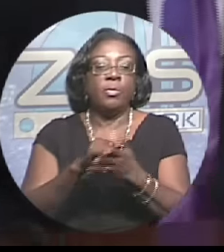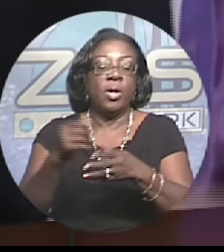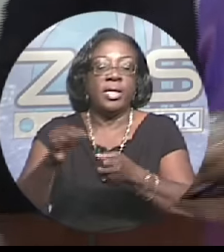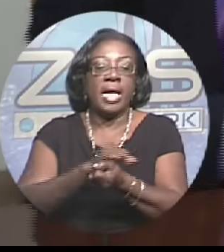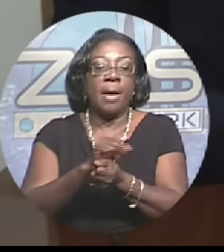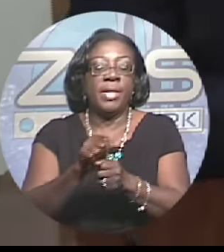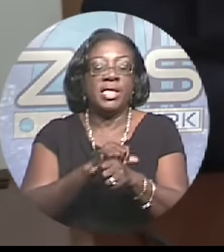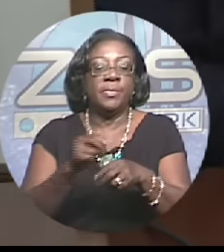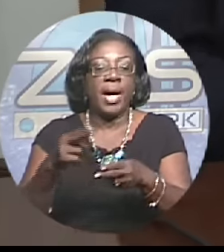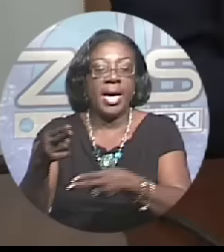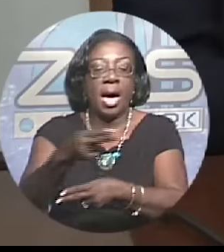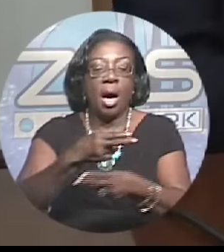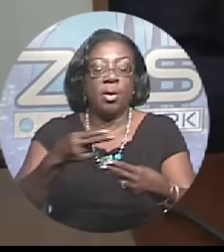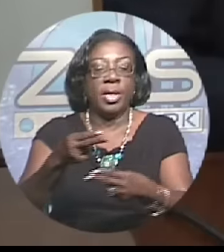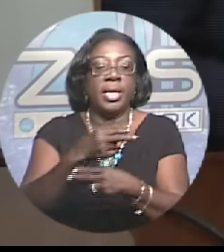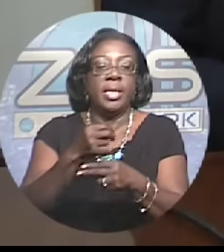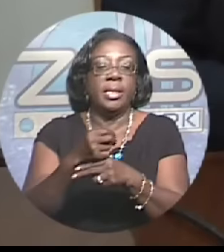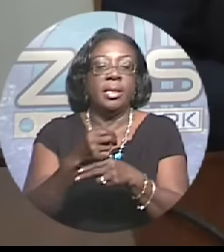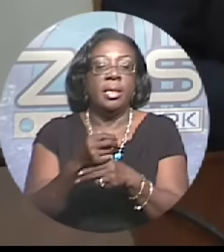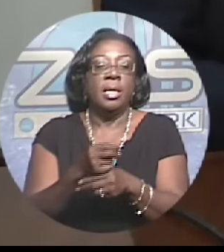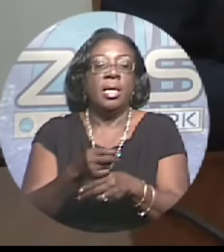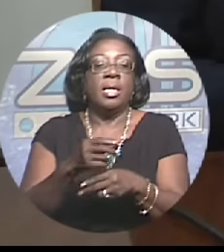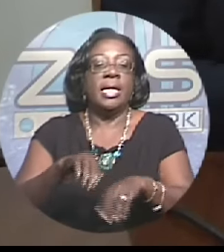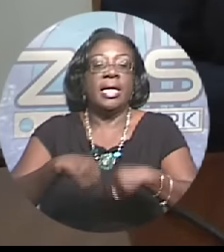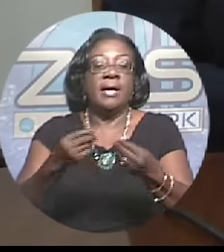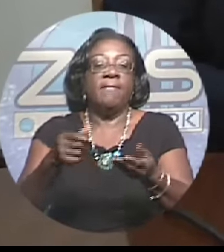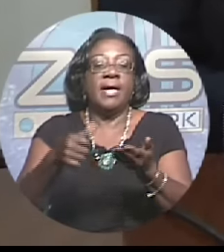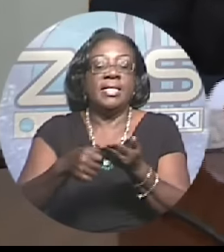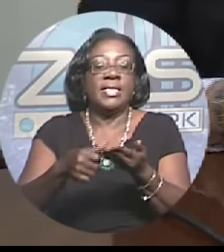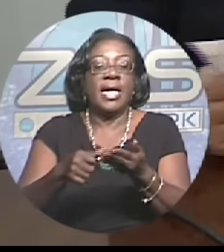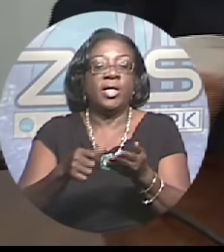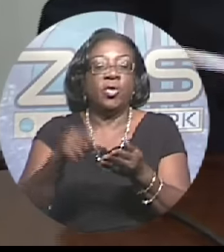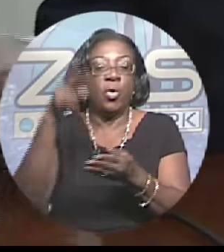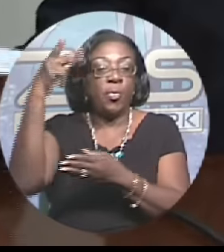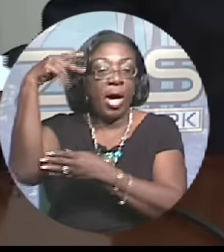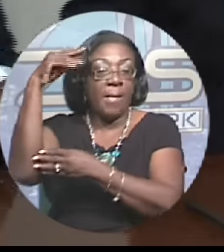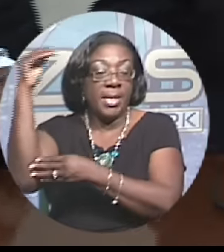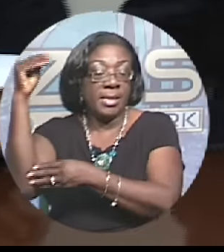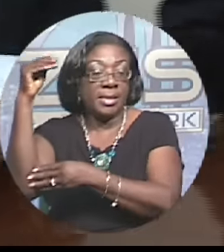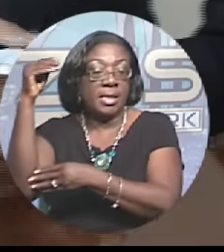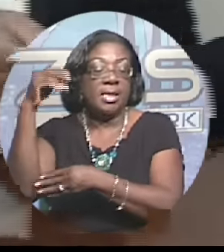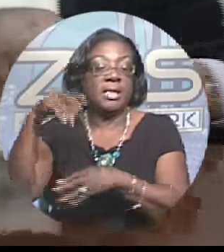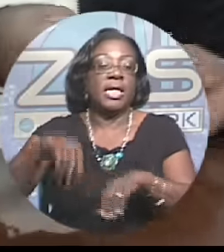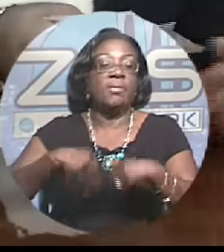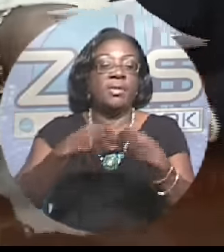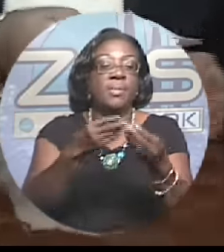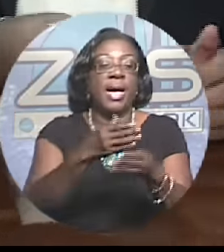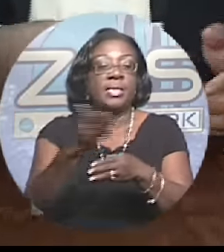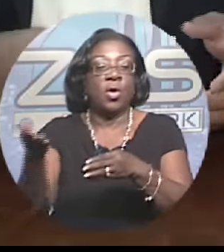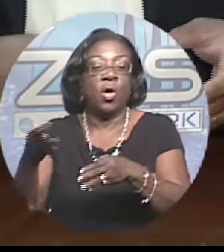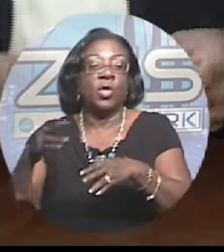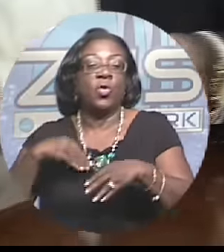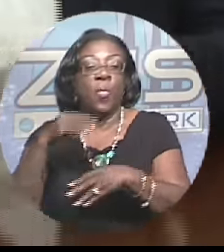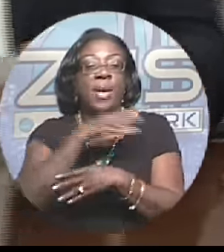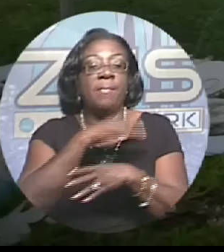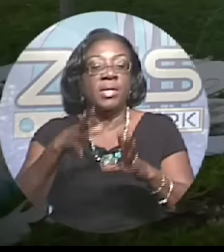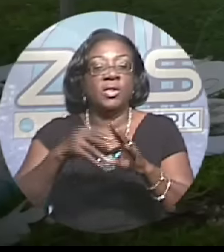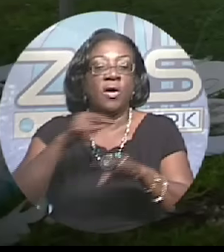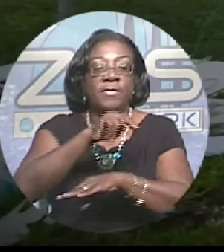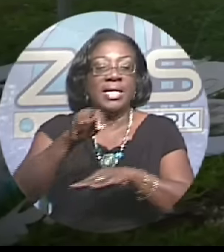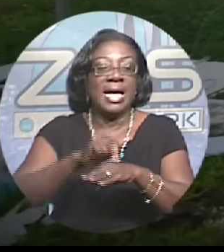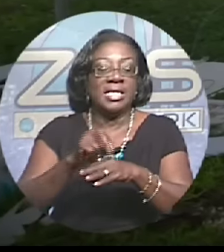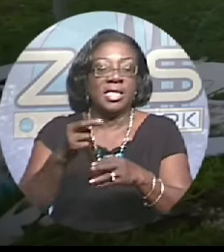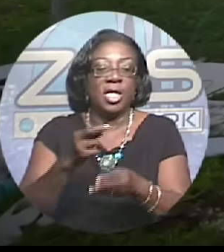Mr. David Laughlin, presented a check to Prime Minister, the Right Honorable Perry Christie. The check was handed over to members of the National Relief